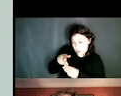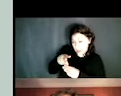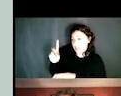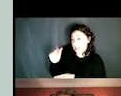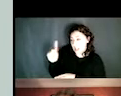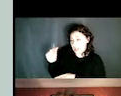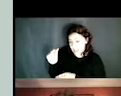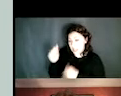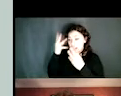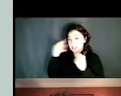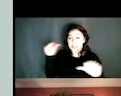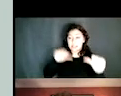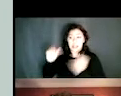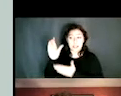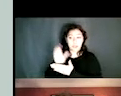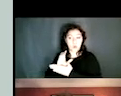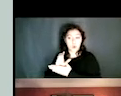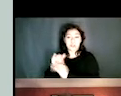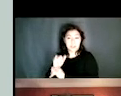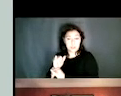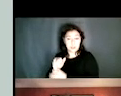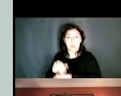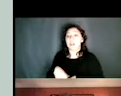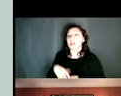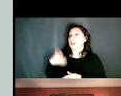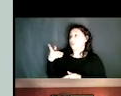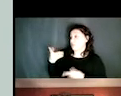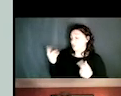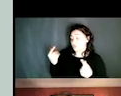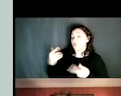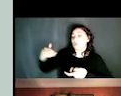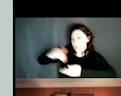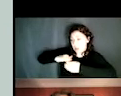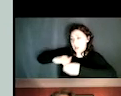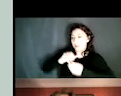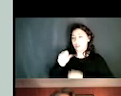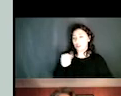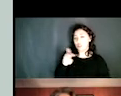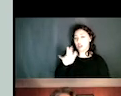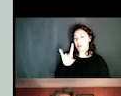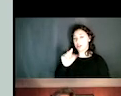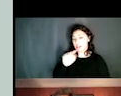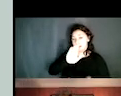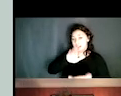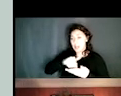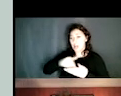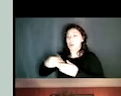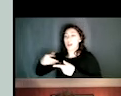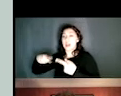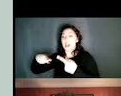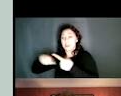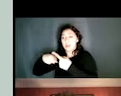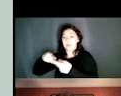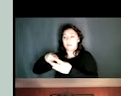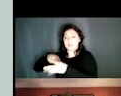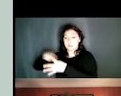is a collaboration between the Data Science Initiative and the Sheridan Center, and is led by DSI lecturer Linda Clark. Professor Clark